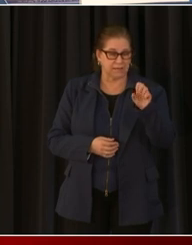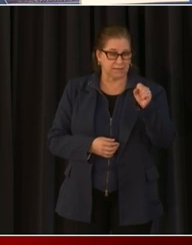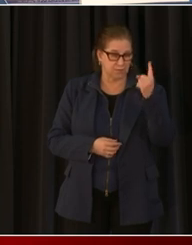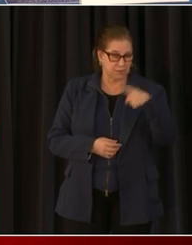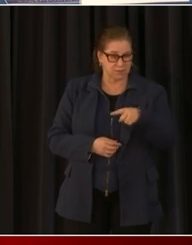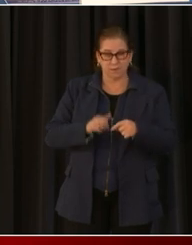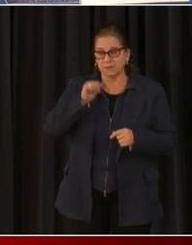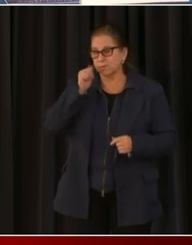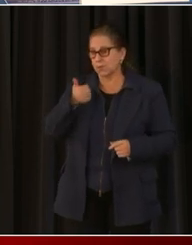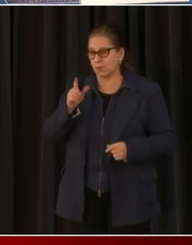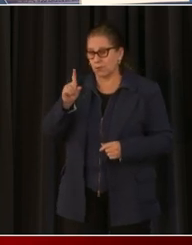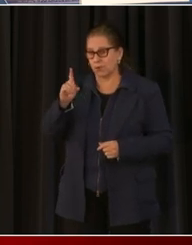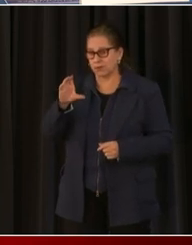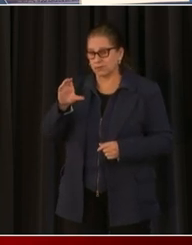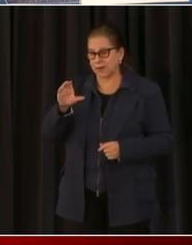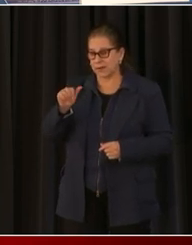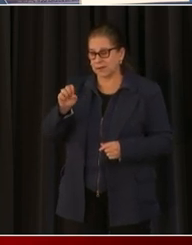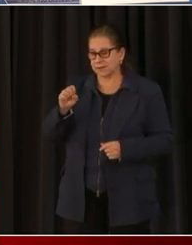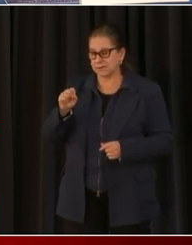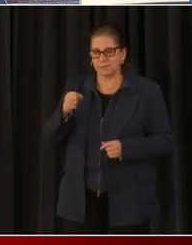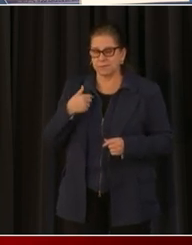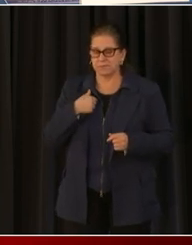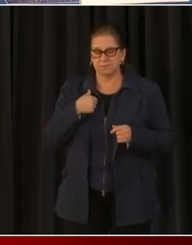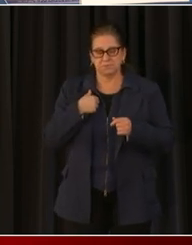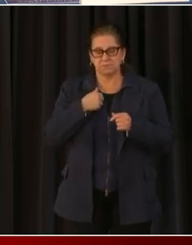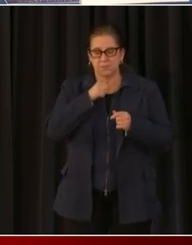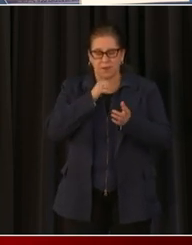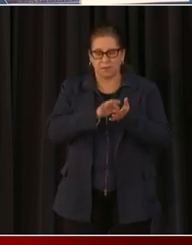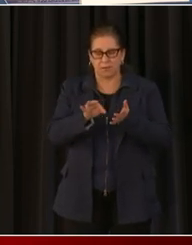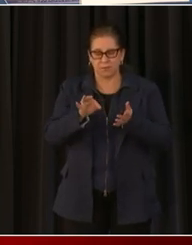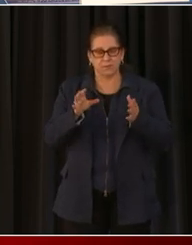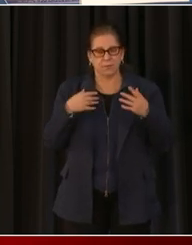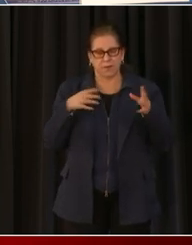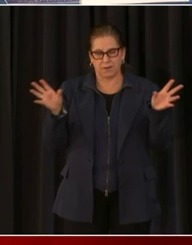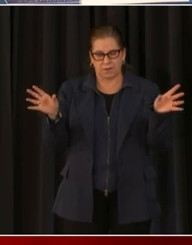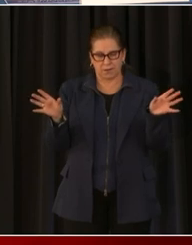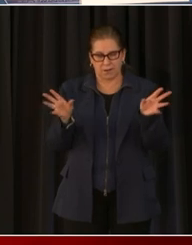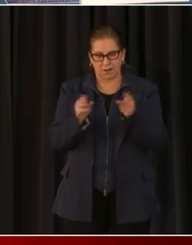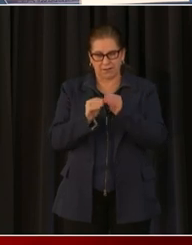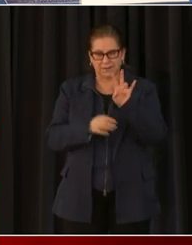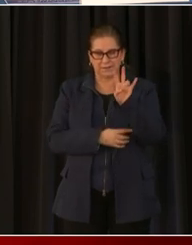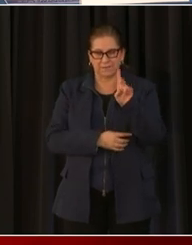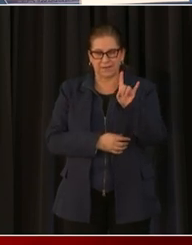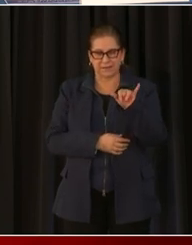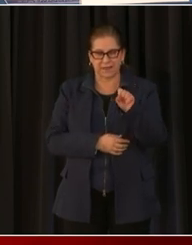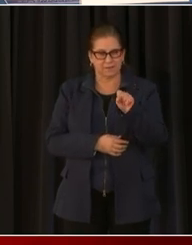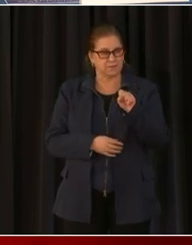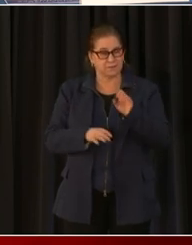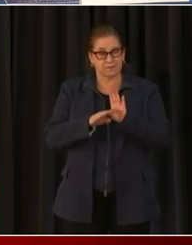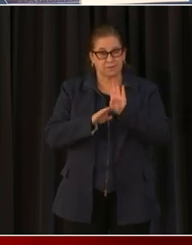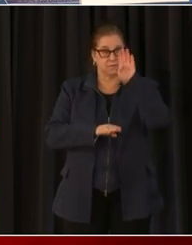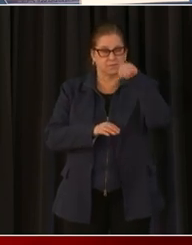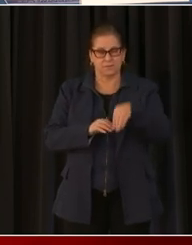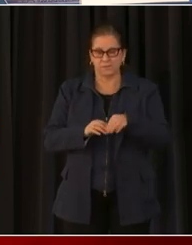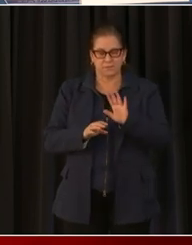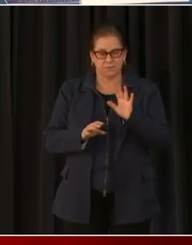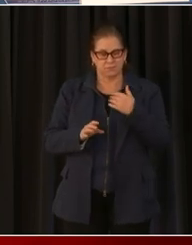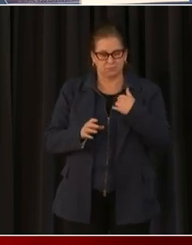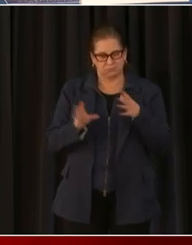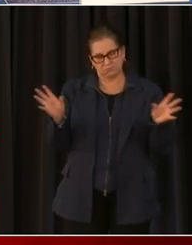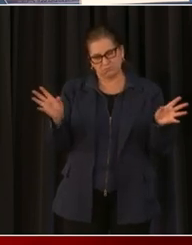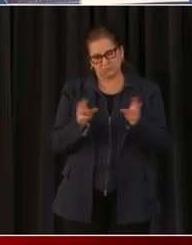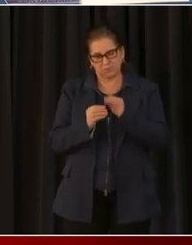the 7-day average allows for us to account for those fluctuation in our trends. You'll note that while we've